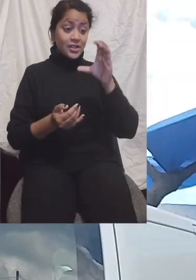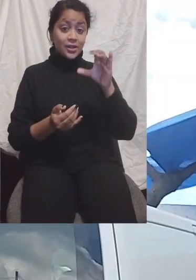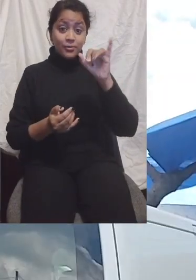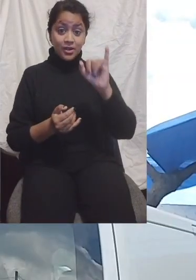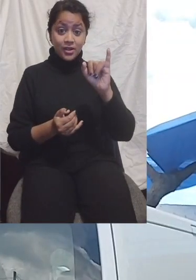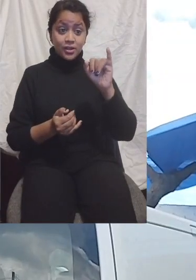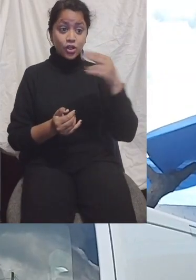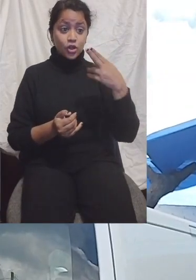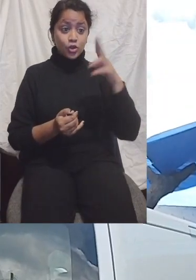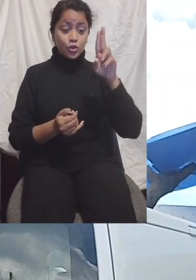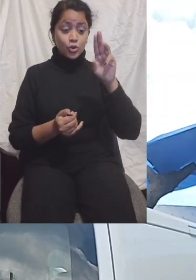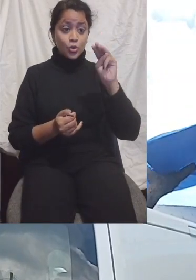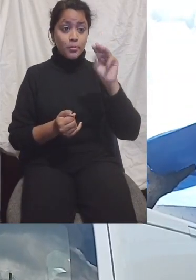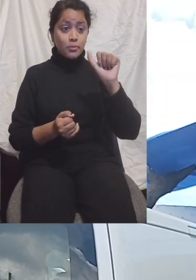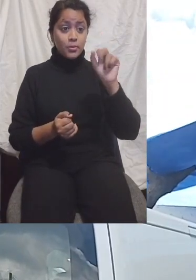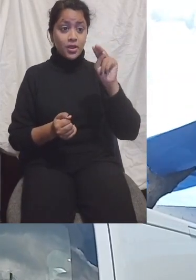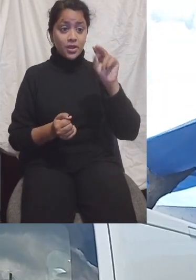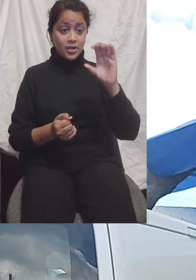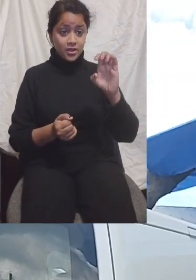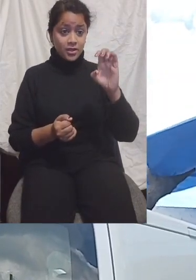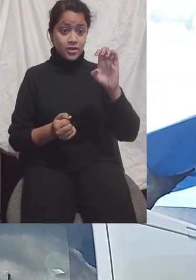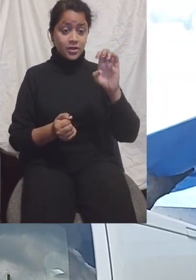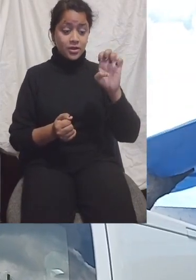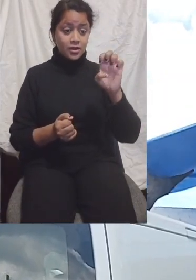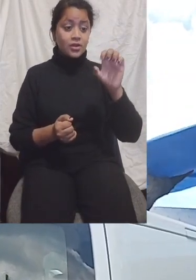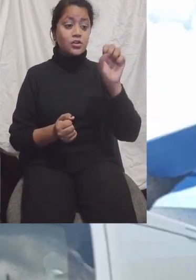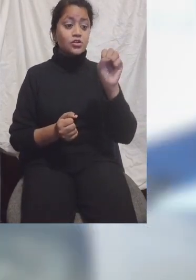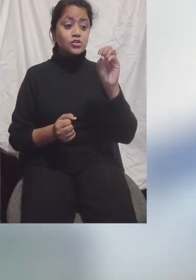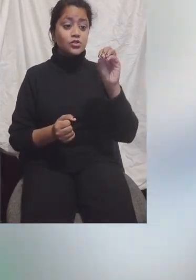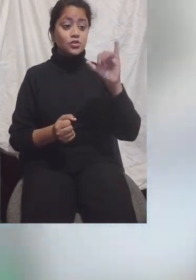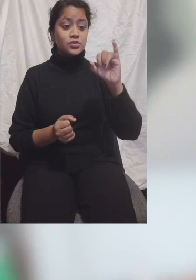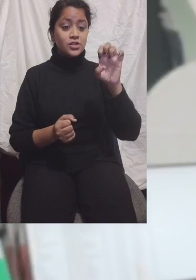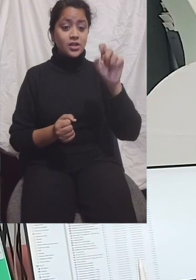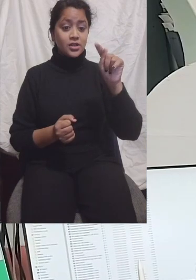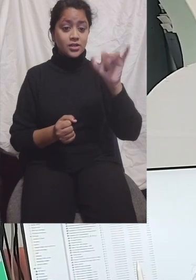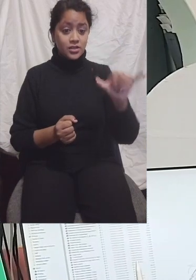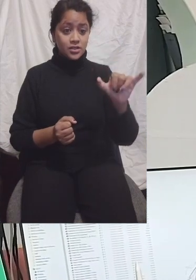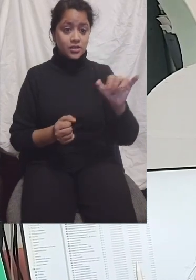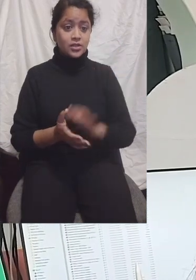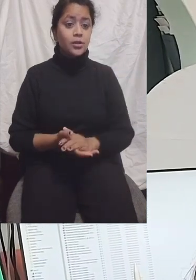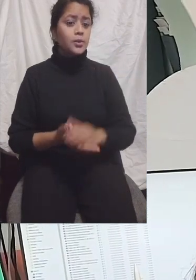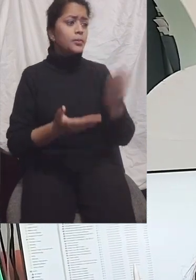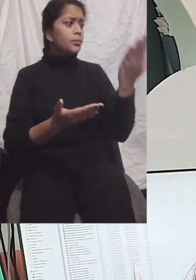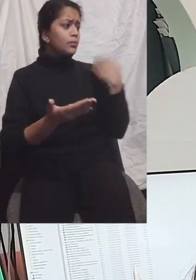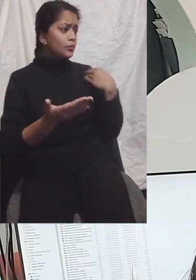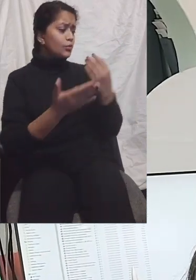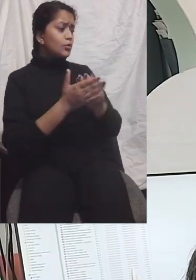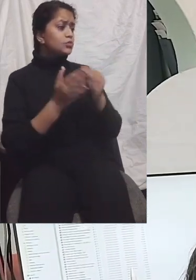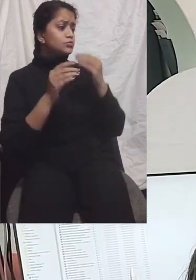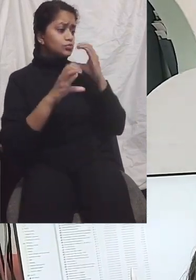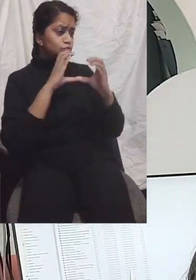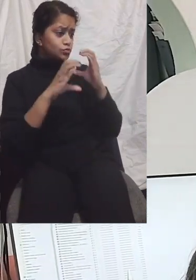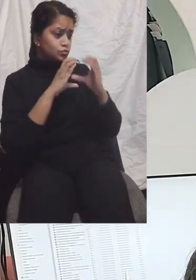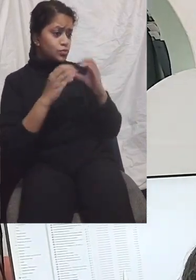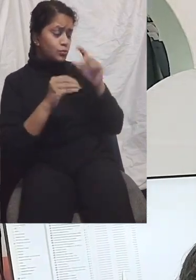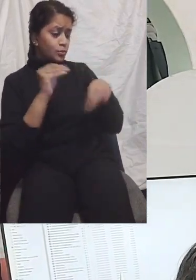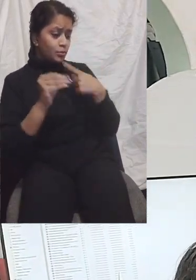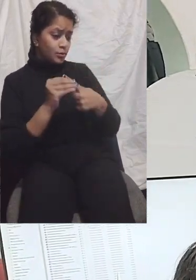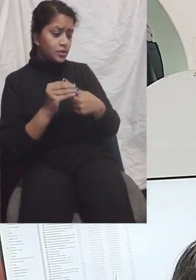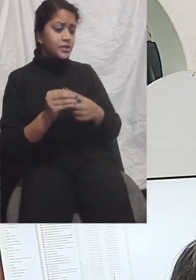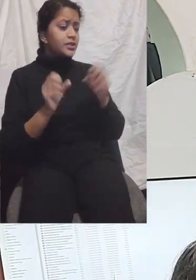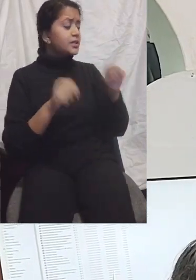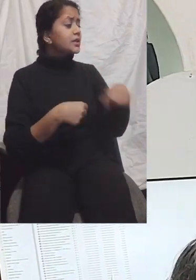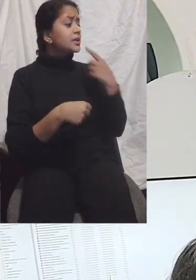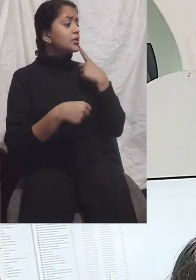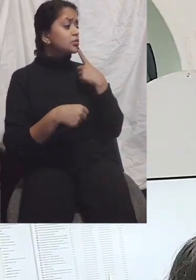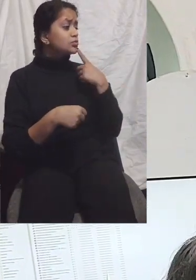We're here at the Cayman Islands Humane Society. Before we get into our conversations about the Humane Society, could you please